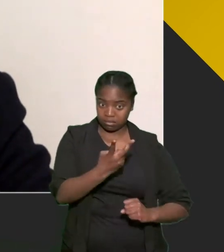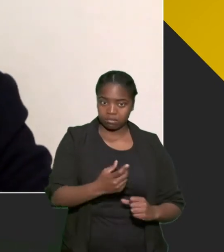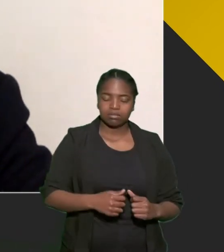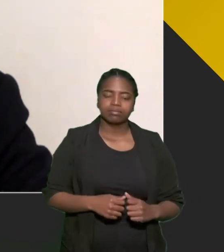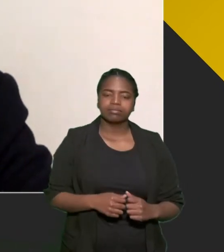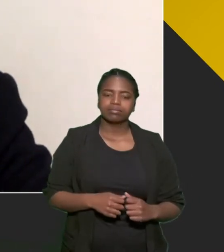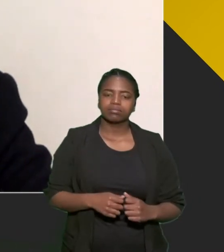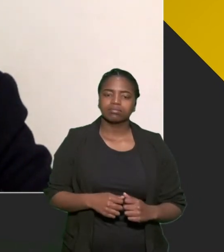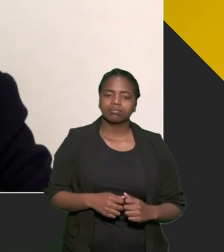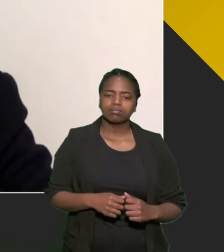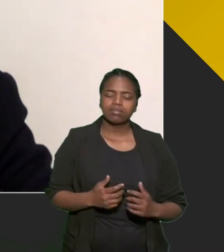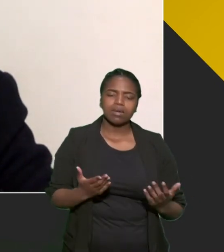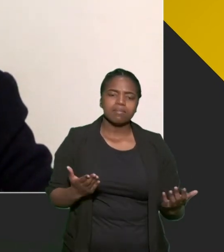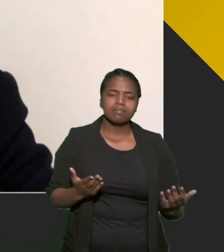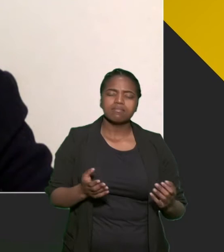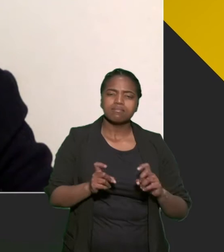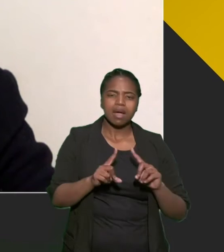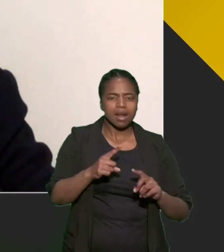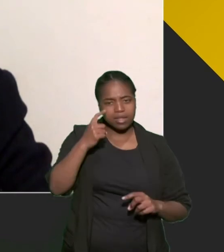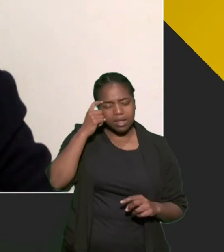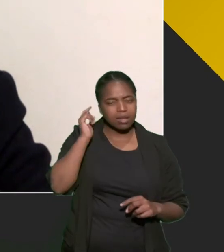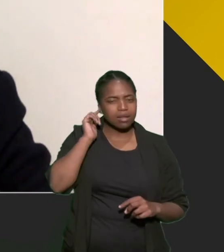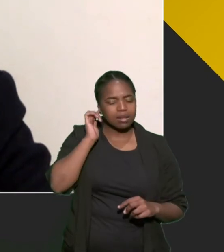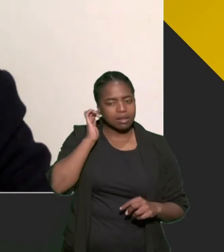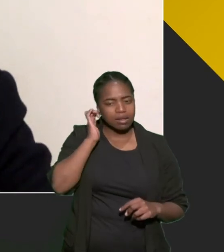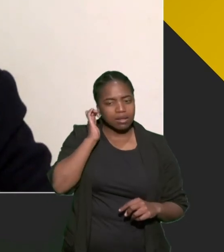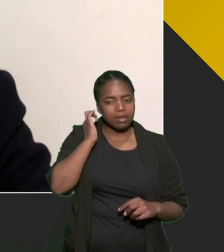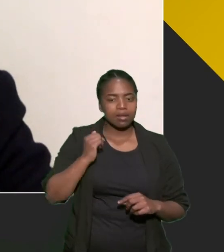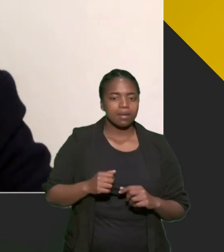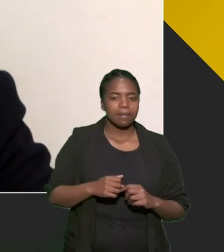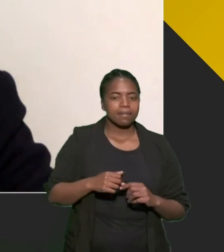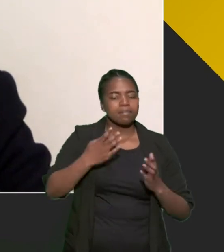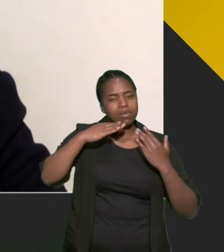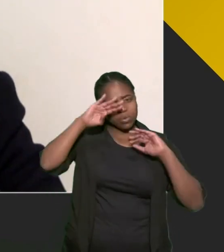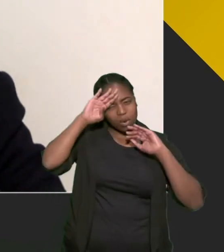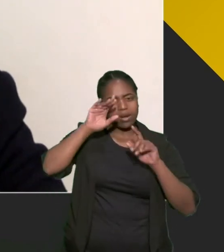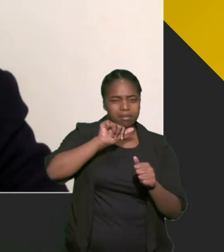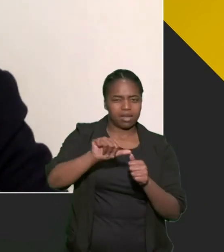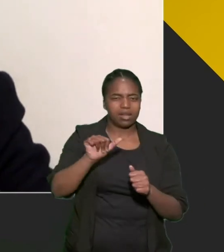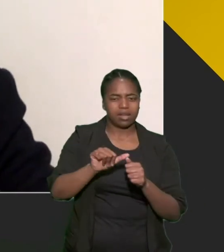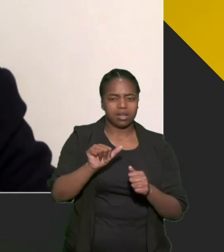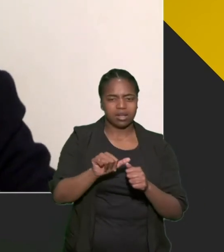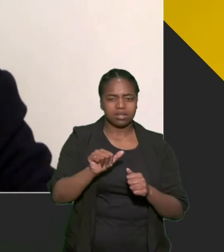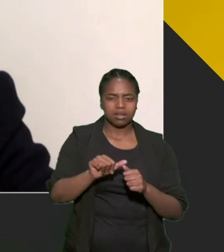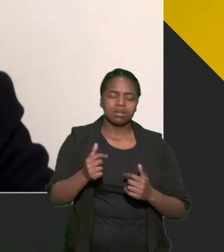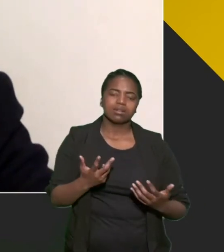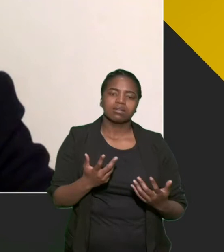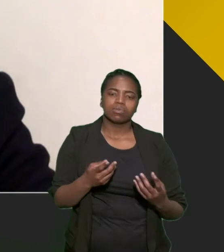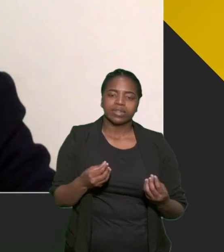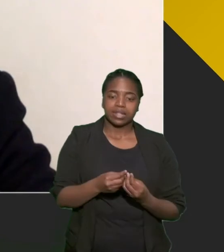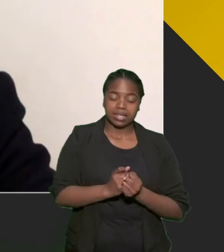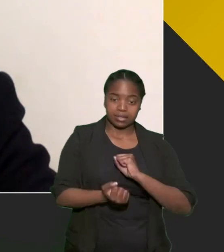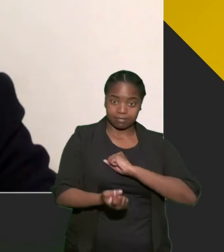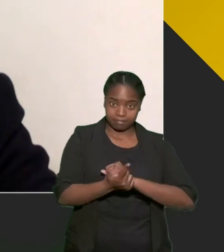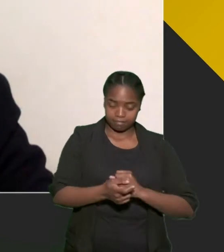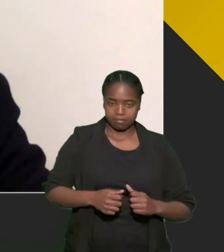day. But I think Botswana has done a bit better, if I could say, and kind of managing the situation